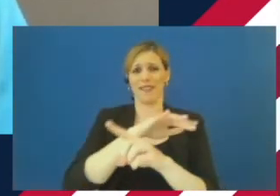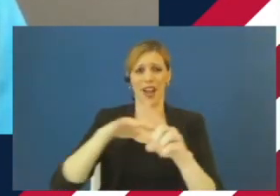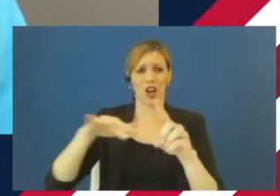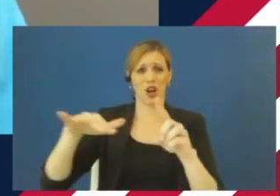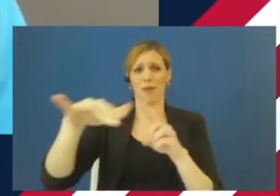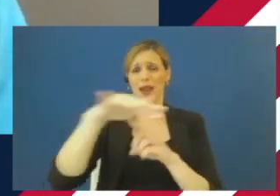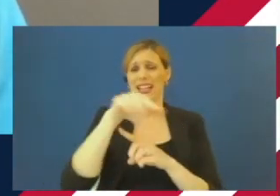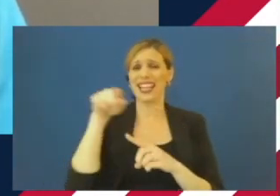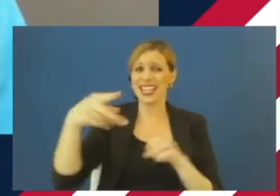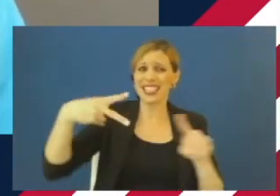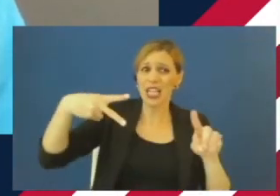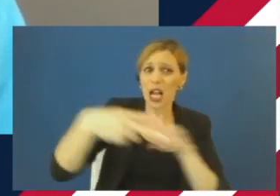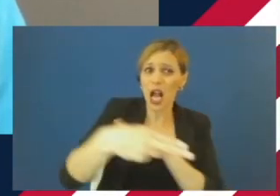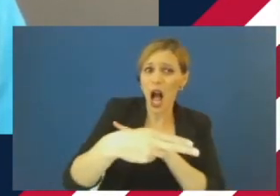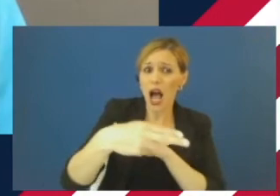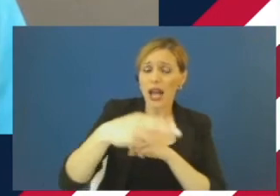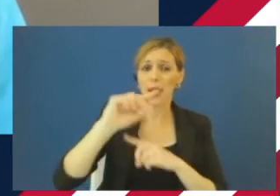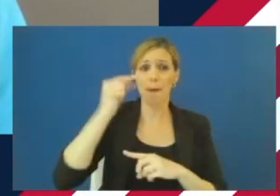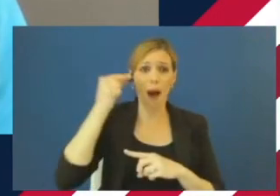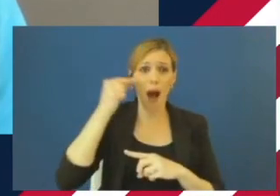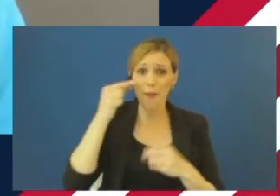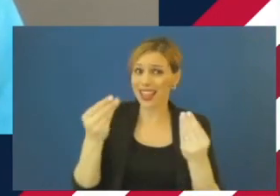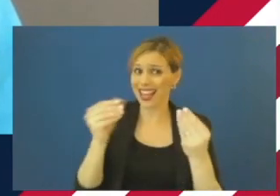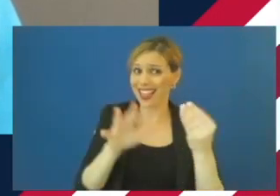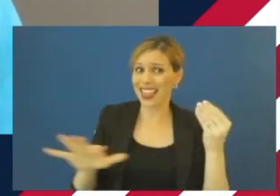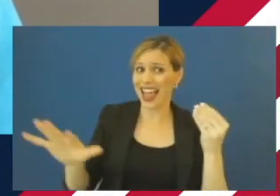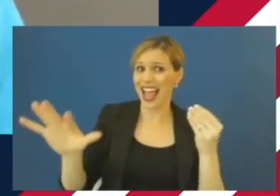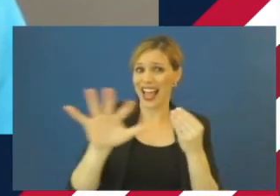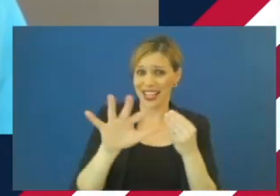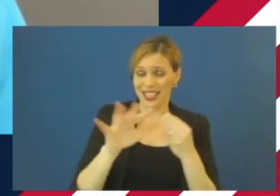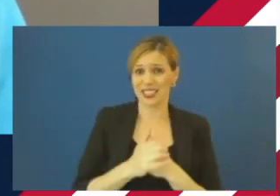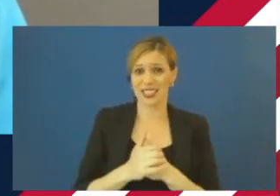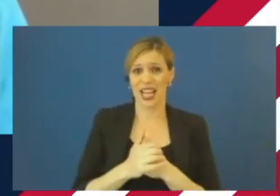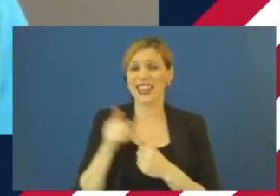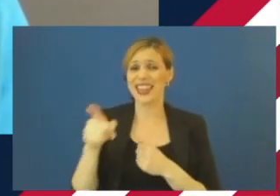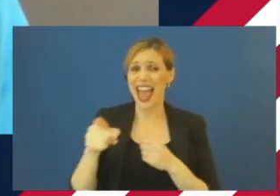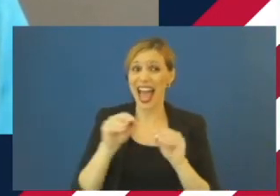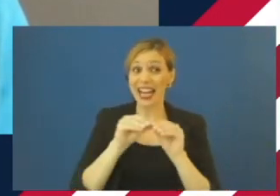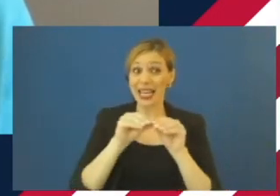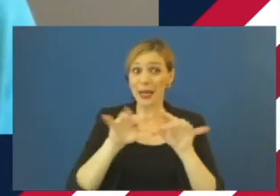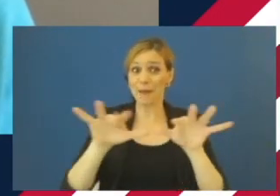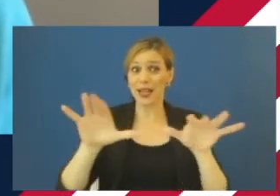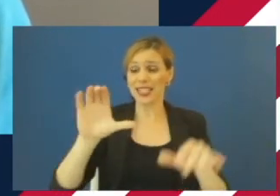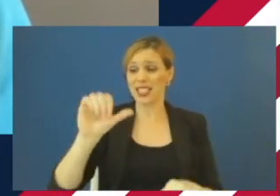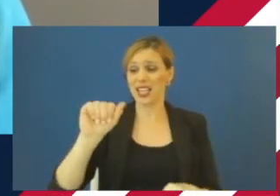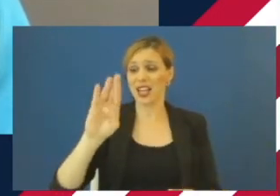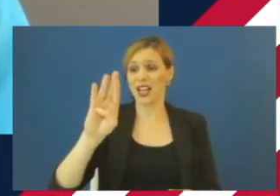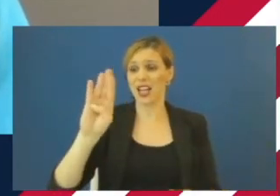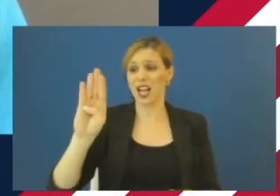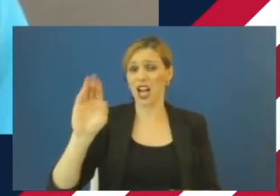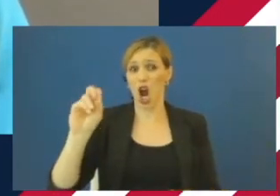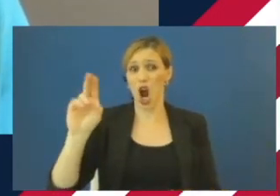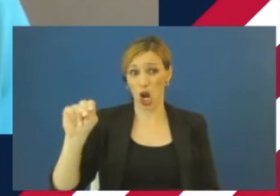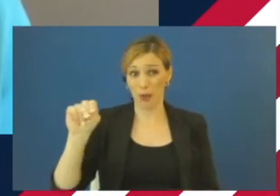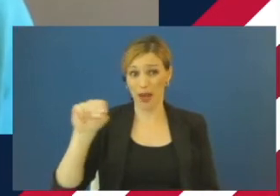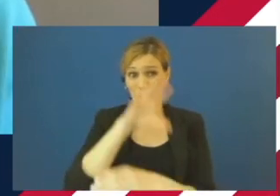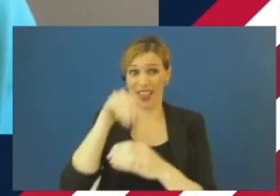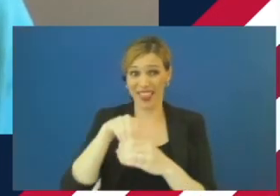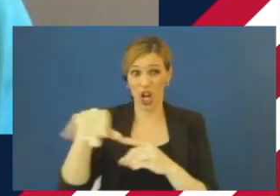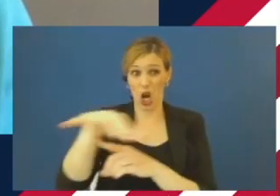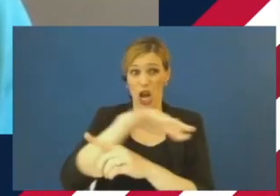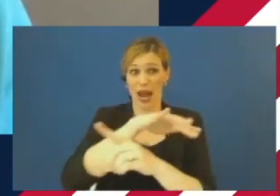lands emit 25% of carbon into the atmosphere, and that's what we all breathe. And I completely